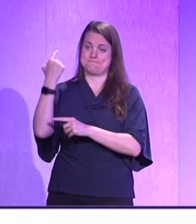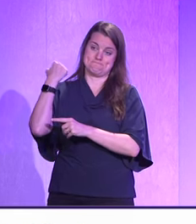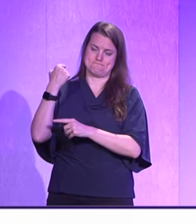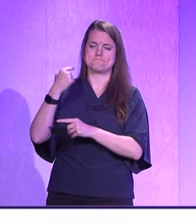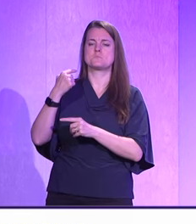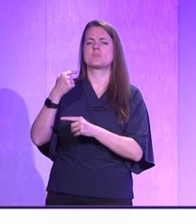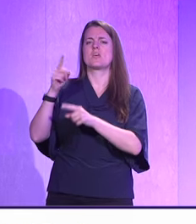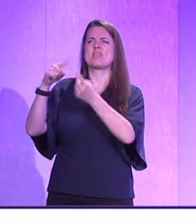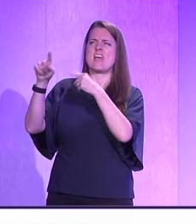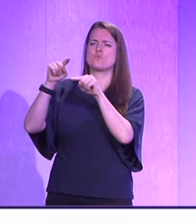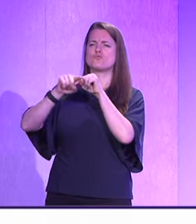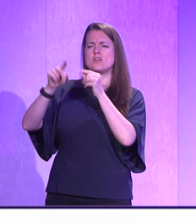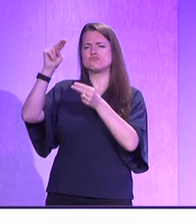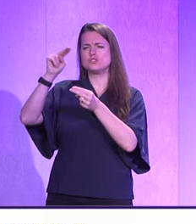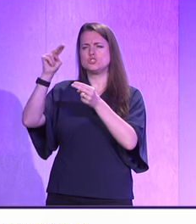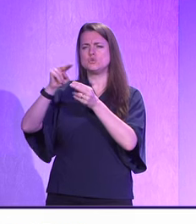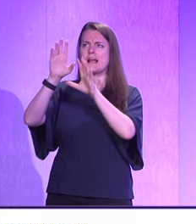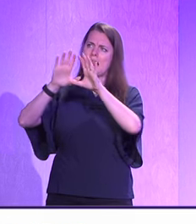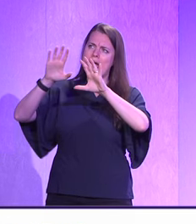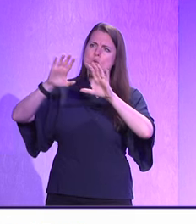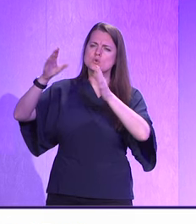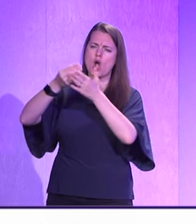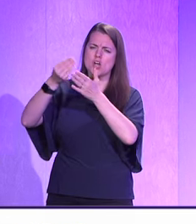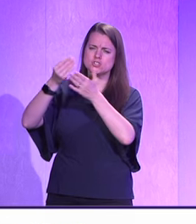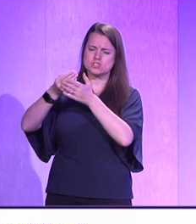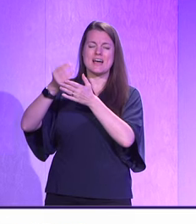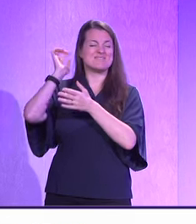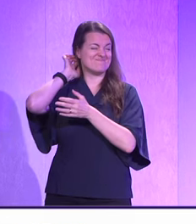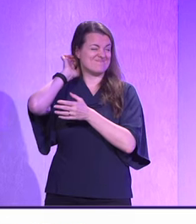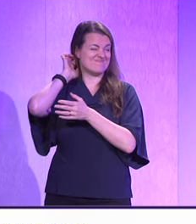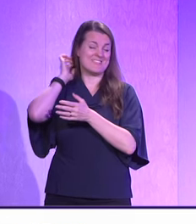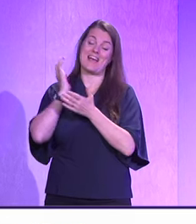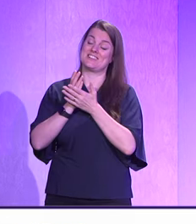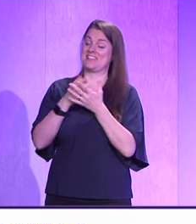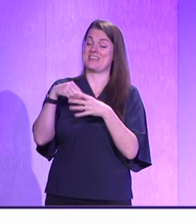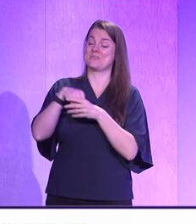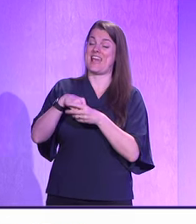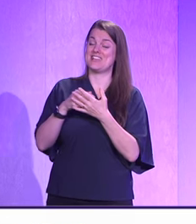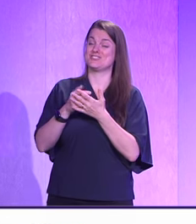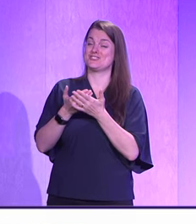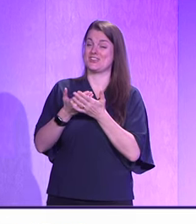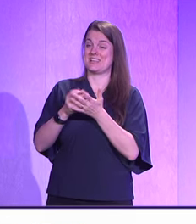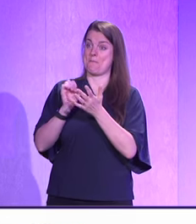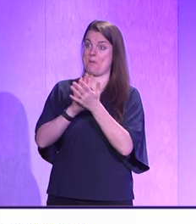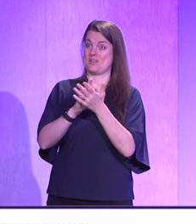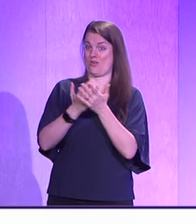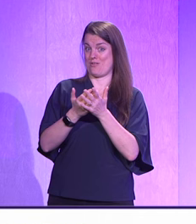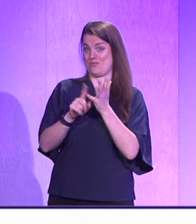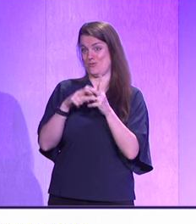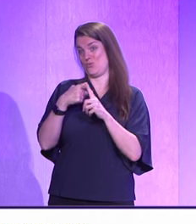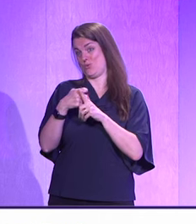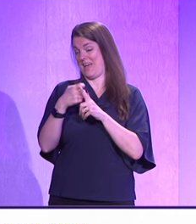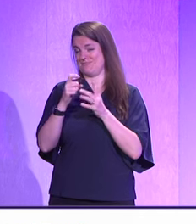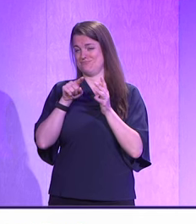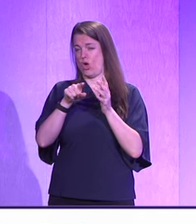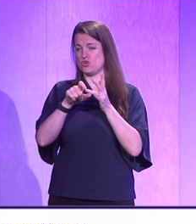There was some work they did to reduce cloud costs, and there's actually a case study published on the UK government website, how